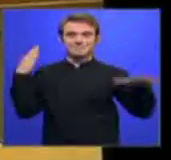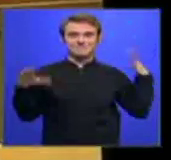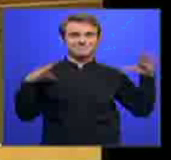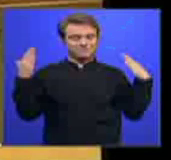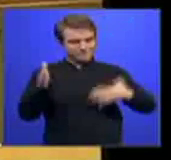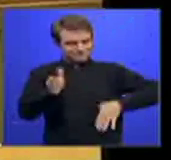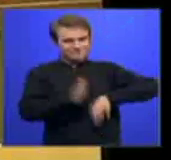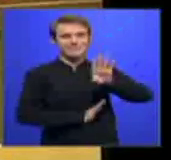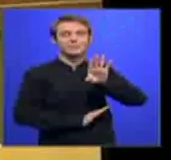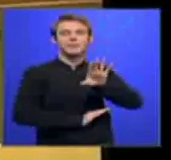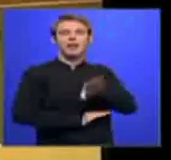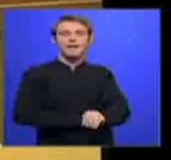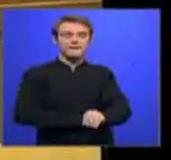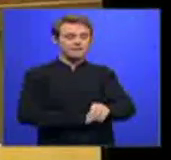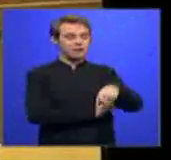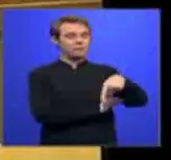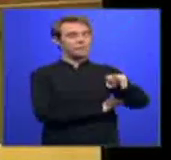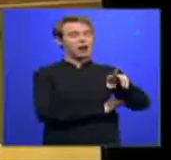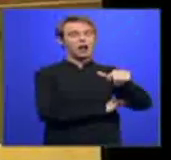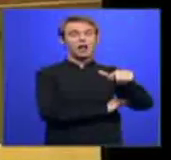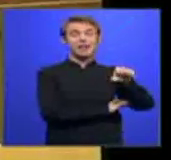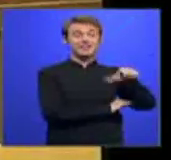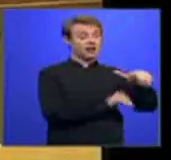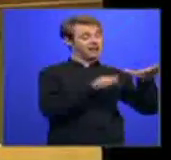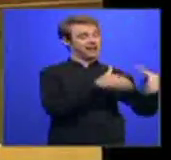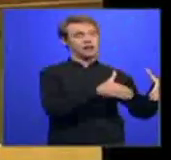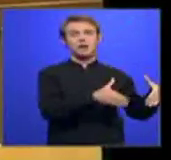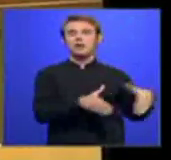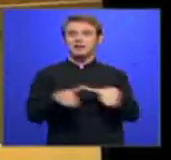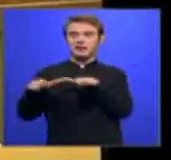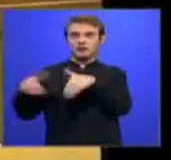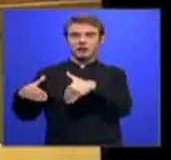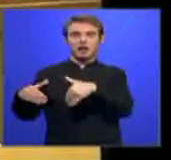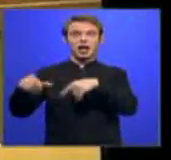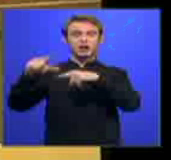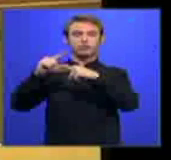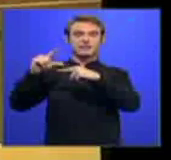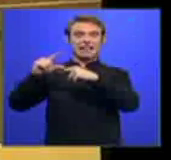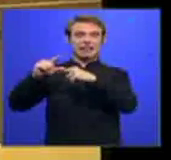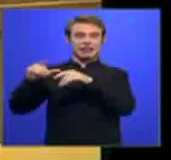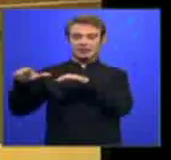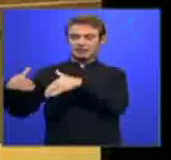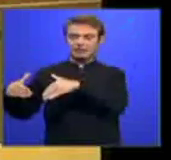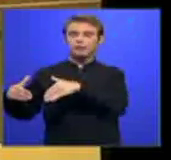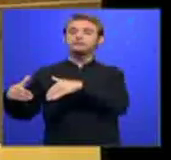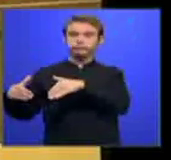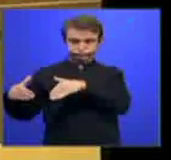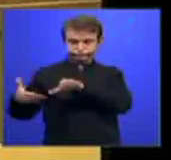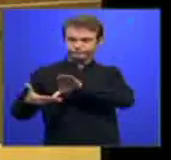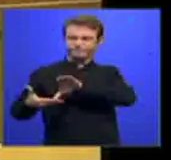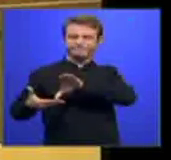PRASA and Transnet have committed hundreds of billions of rands to